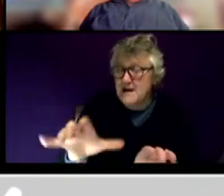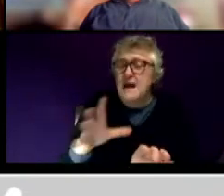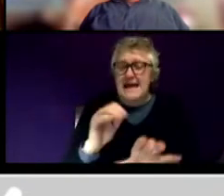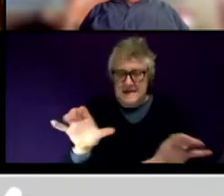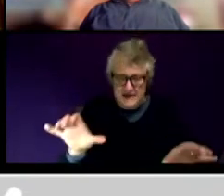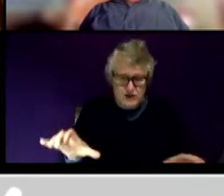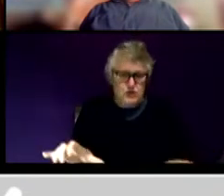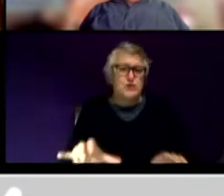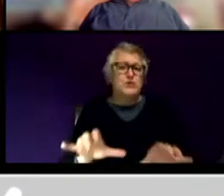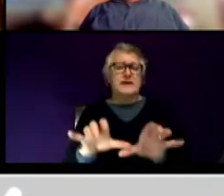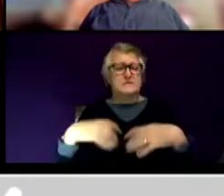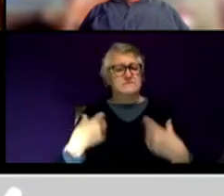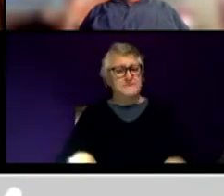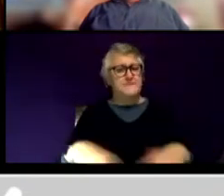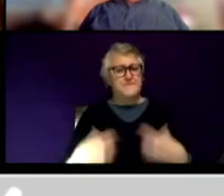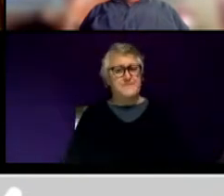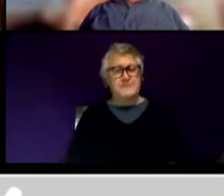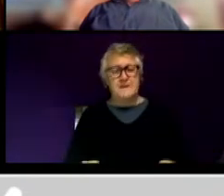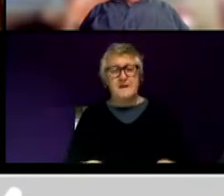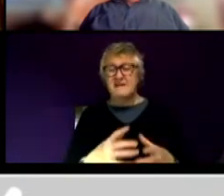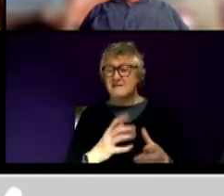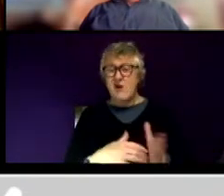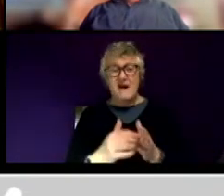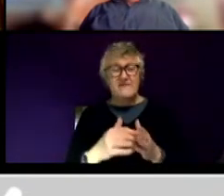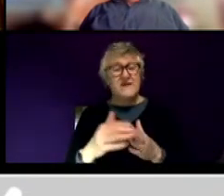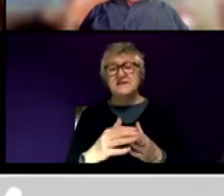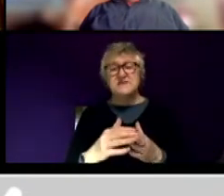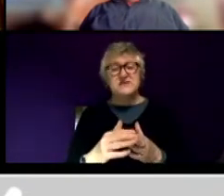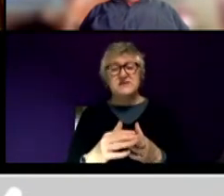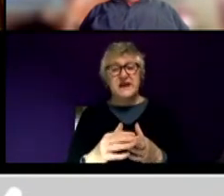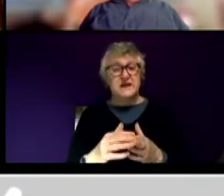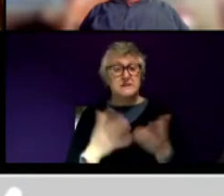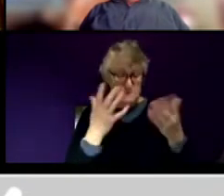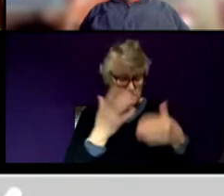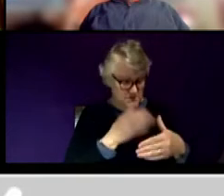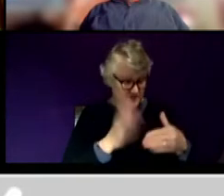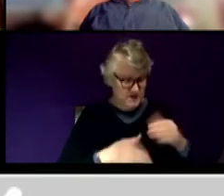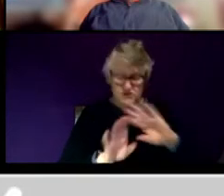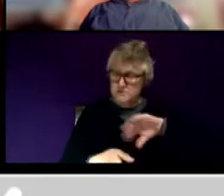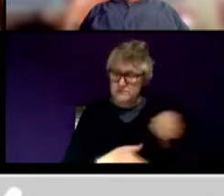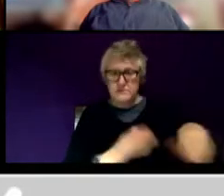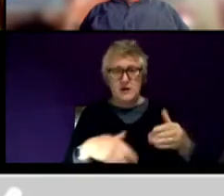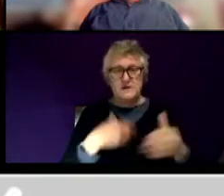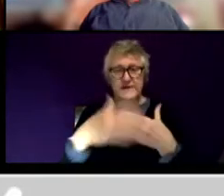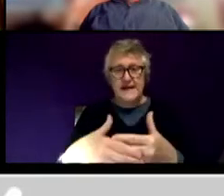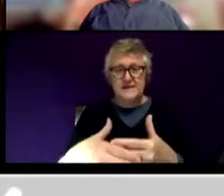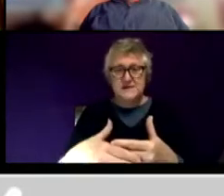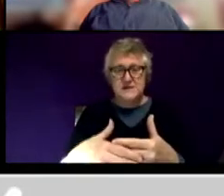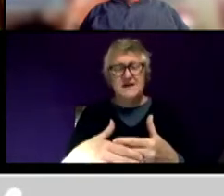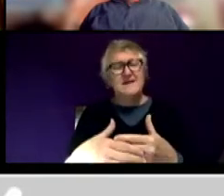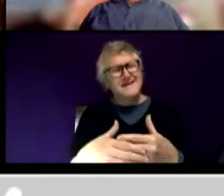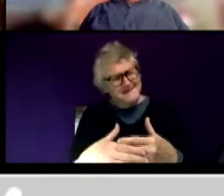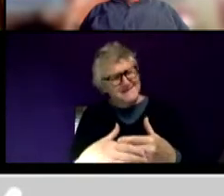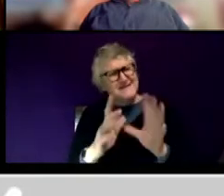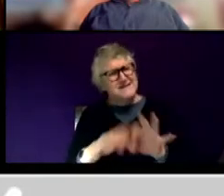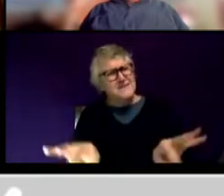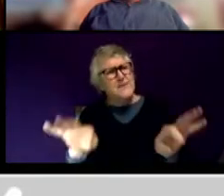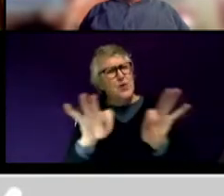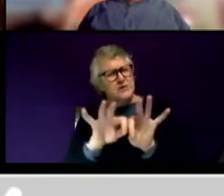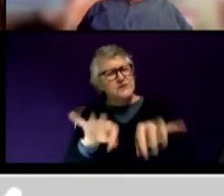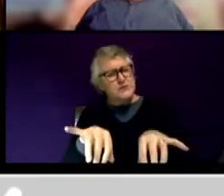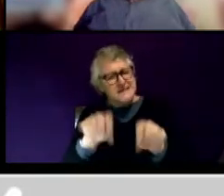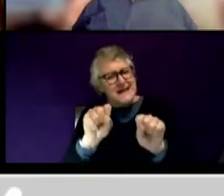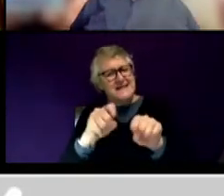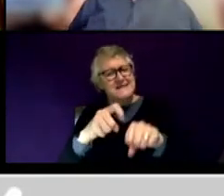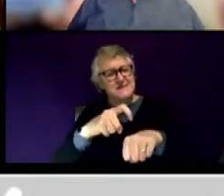just kind of on to the next thing. So it's nice to take some time and acknowledge what the PCCEP has done as it